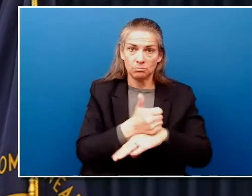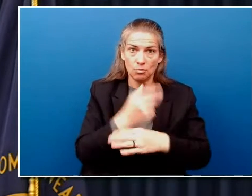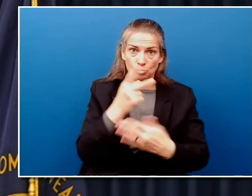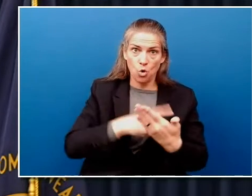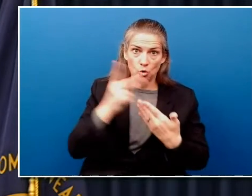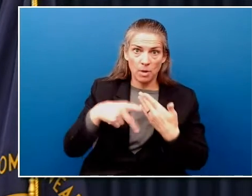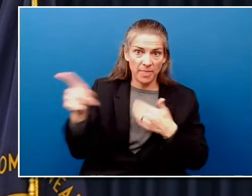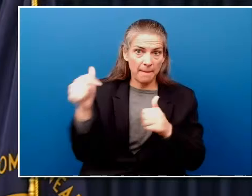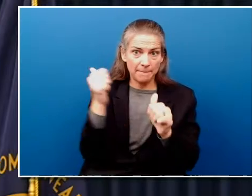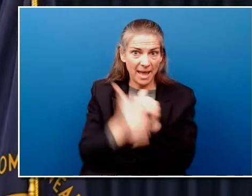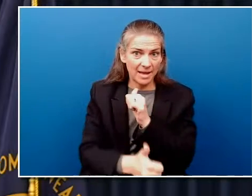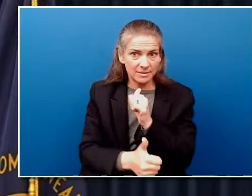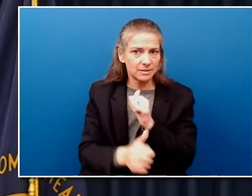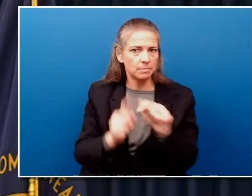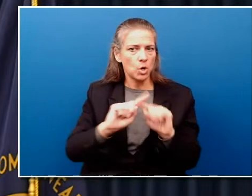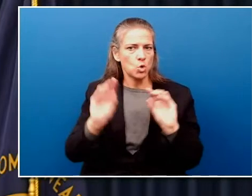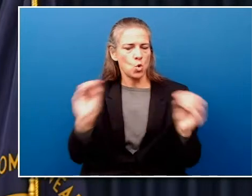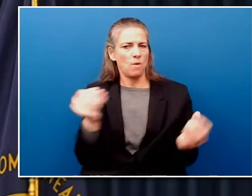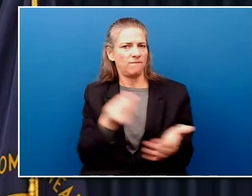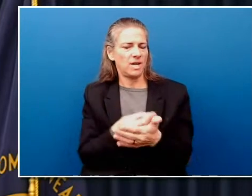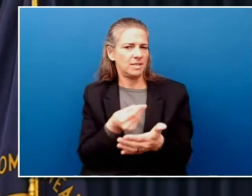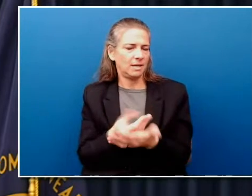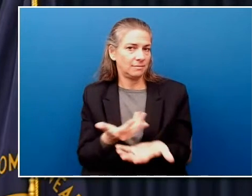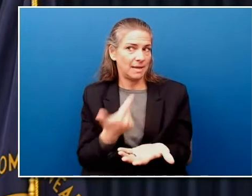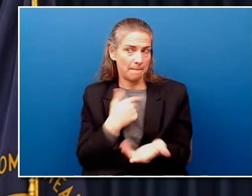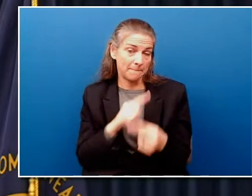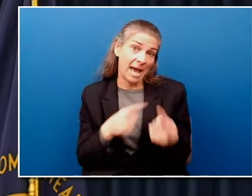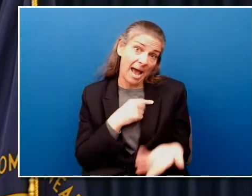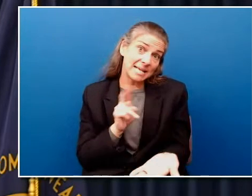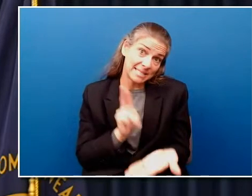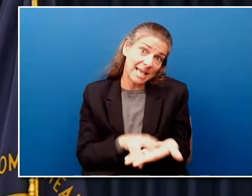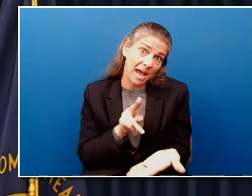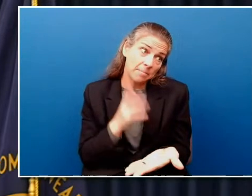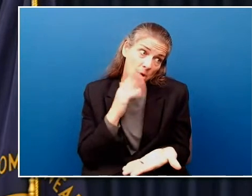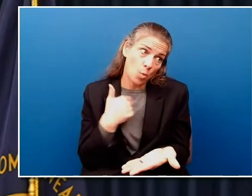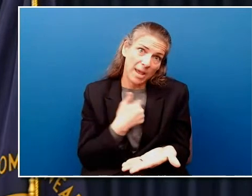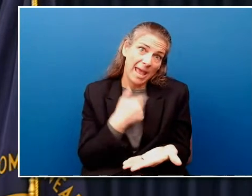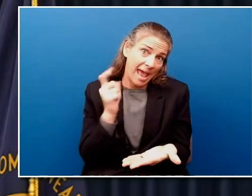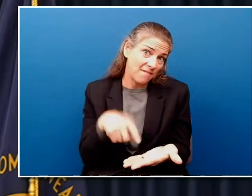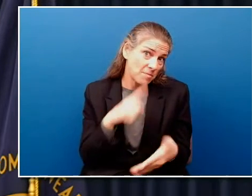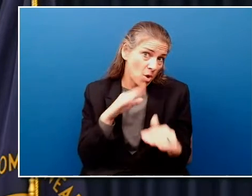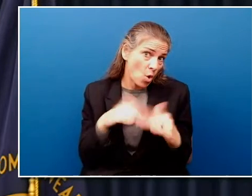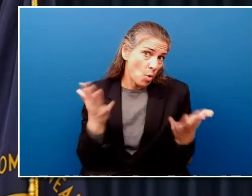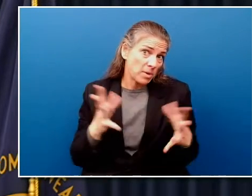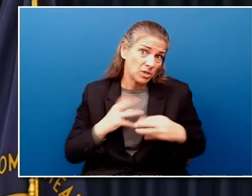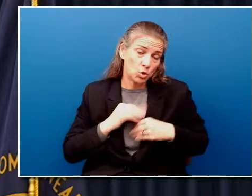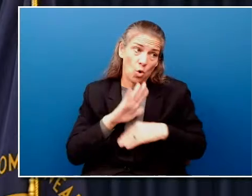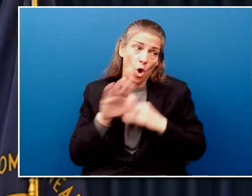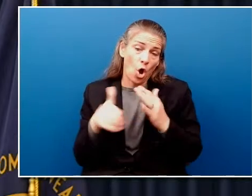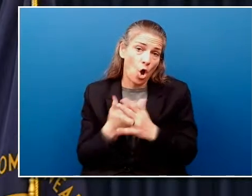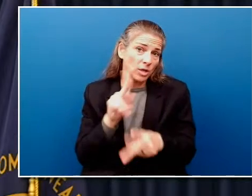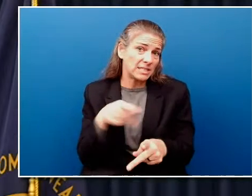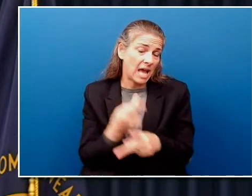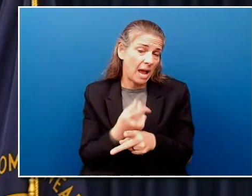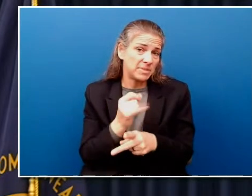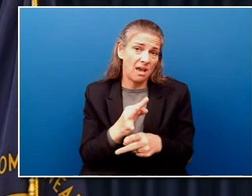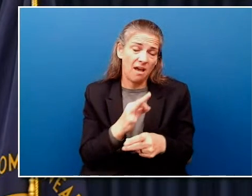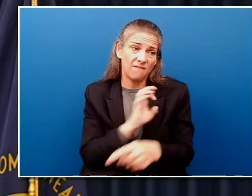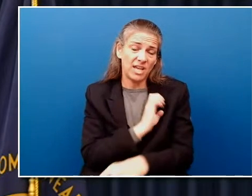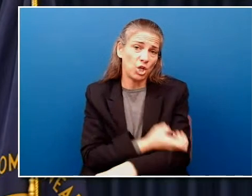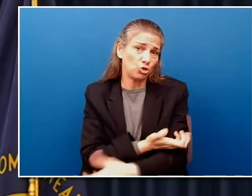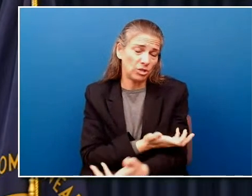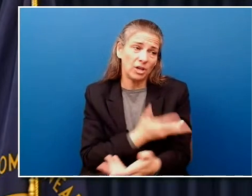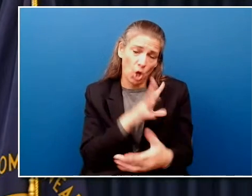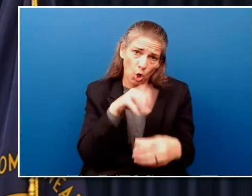but not funded. But again, I signed this because we have to be open to all forms of energy, and that includes nuclear